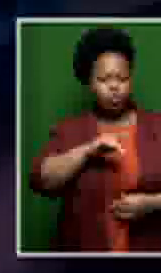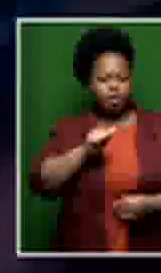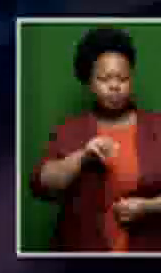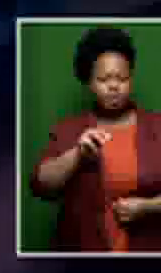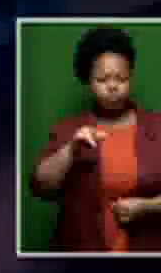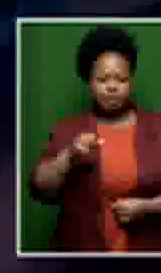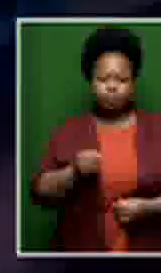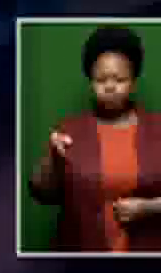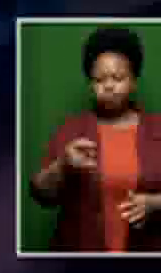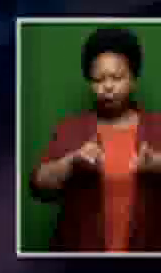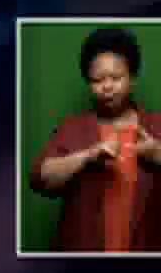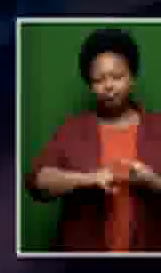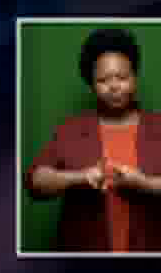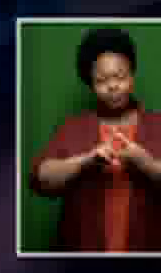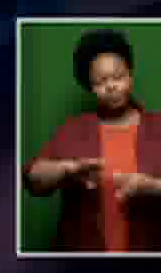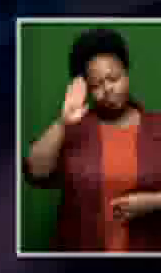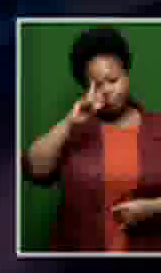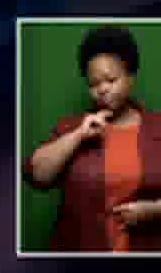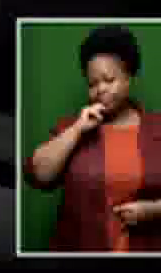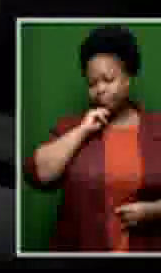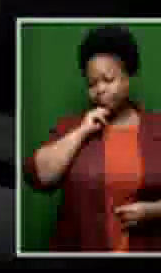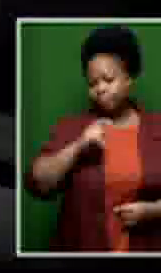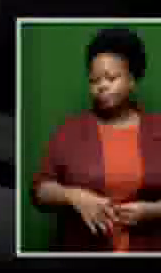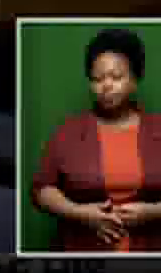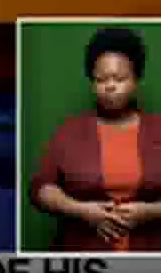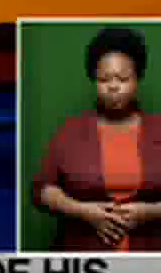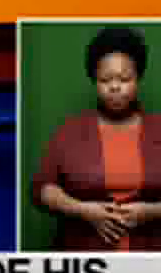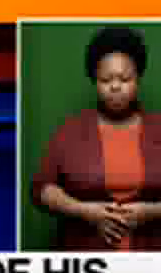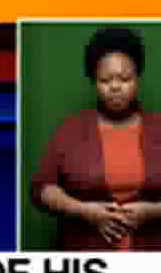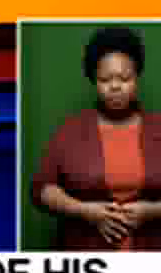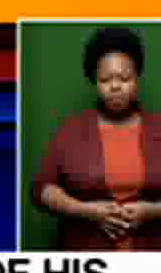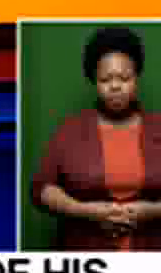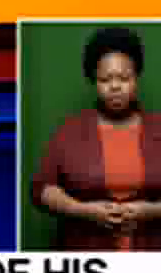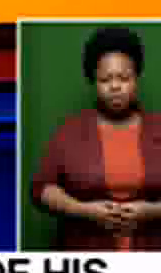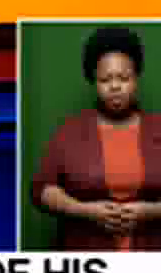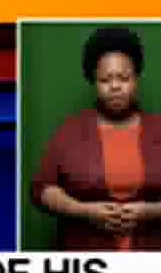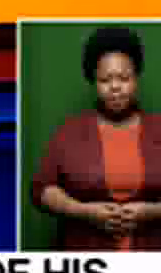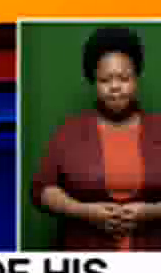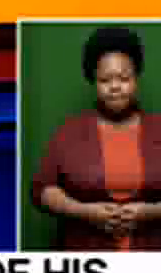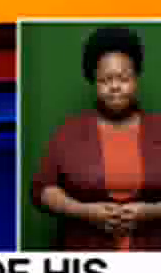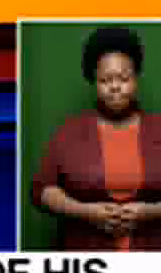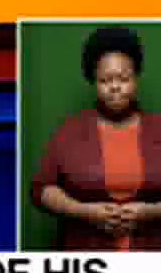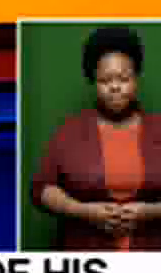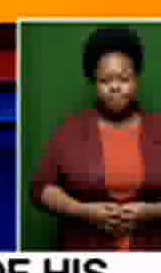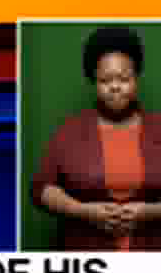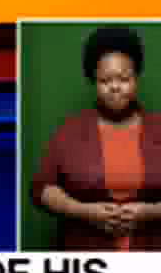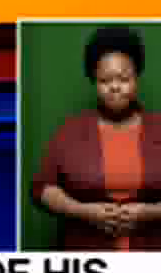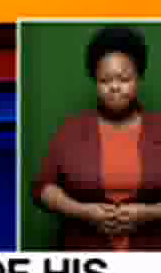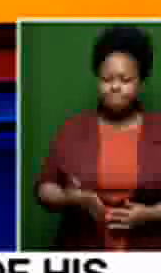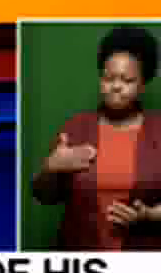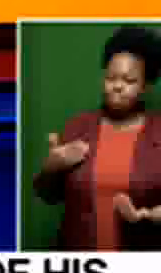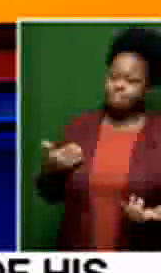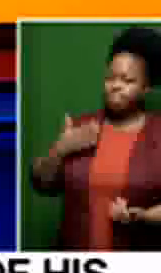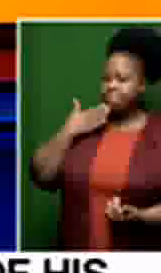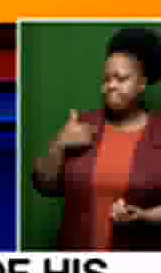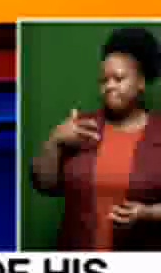joins us now via Zoom. Una, a very good morning to you. Thank you so much for joining us. Welcome to Morning Live. Such an honor and a privilege to be